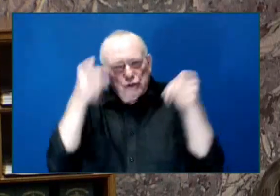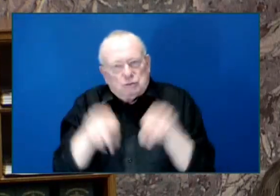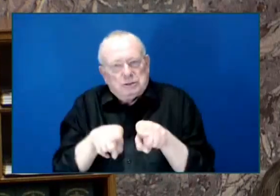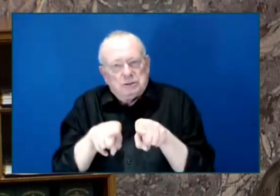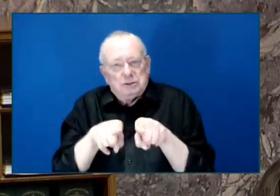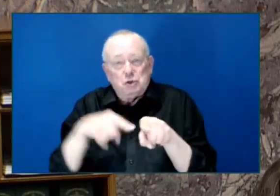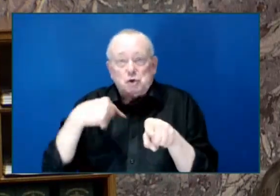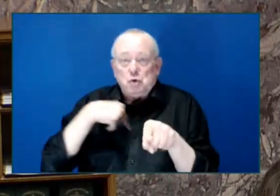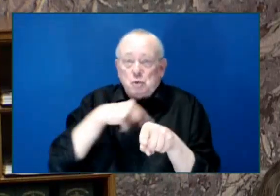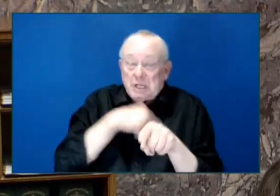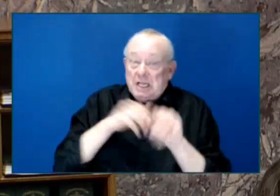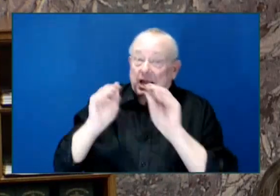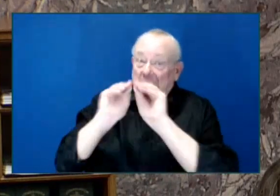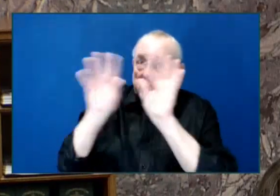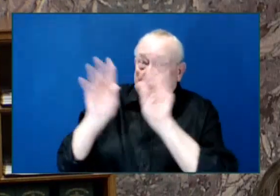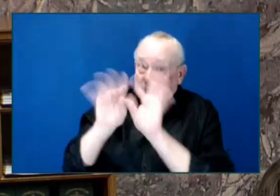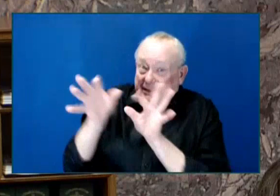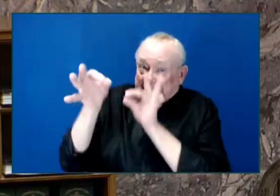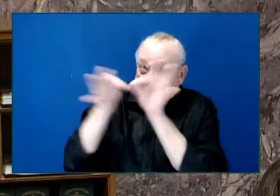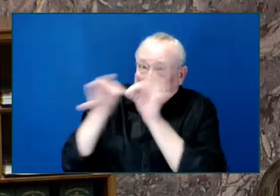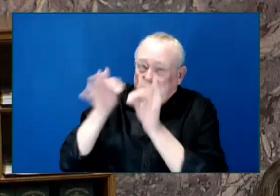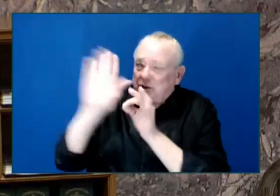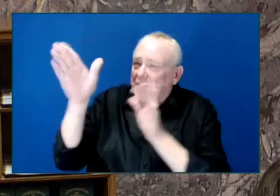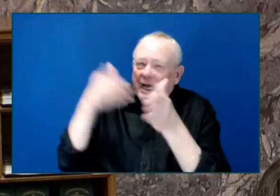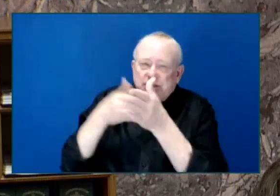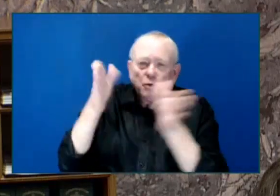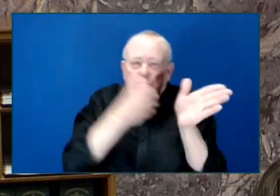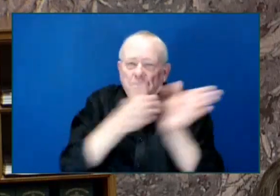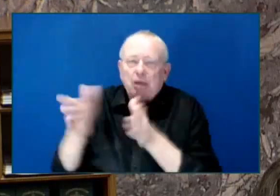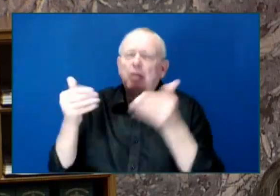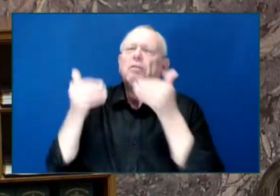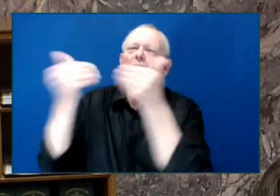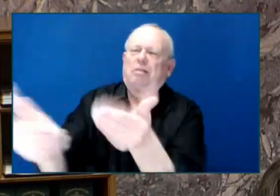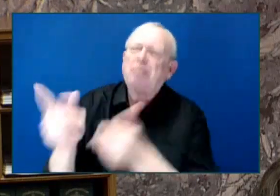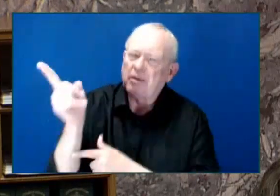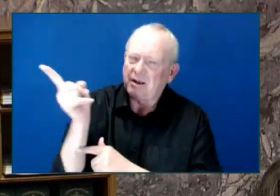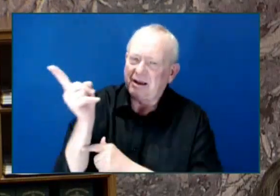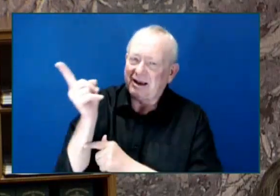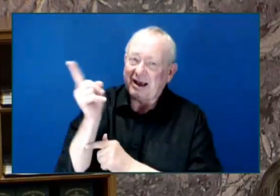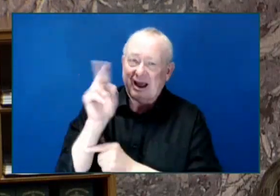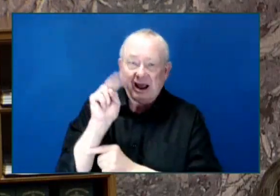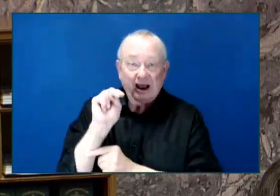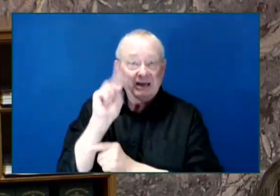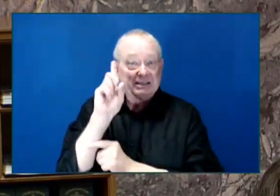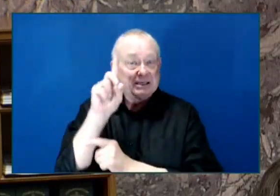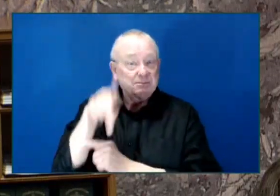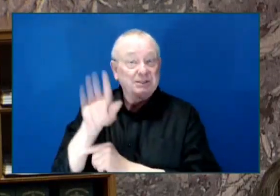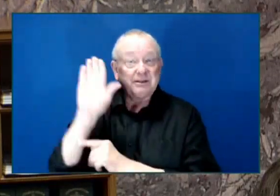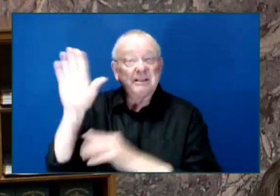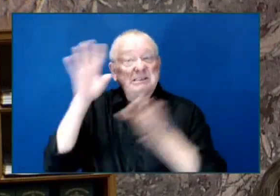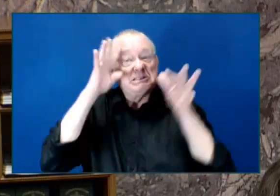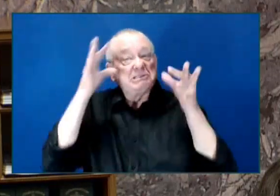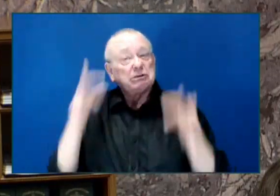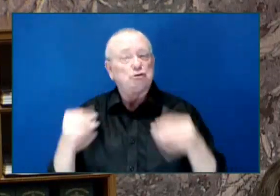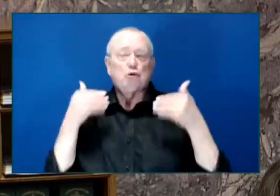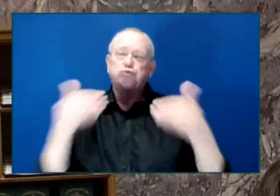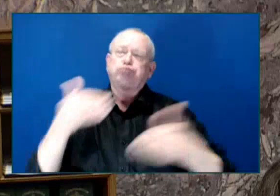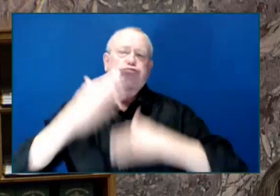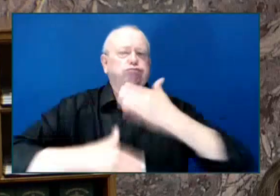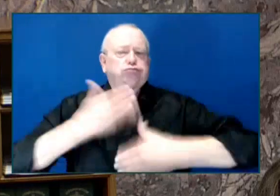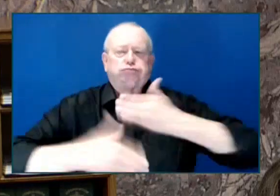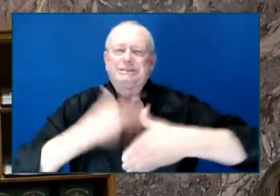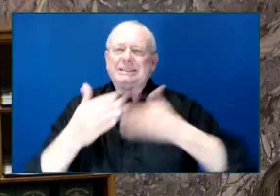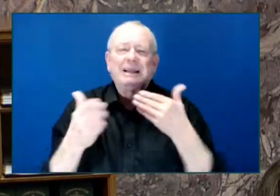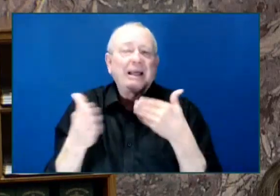of quote. This NDP decision to plunge forward with their discredited hub transition model is devastating